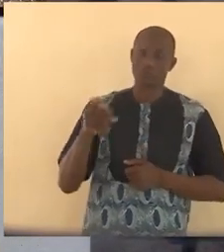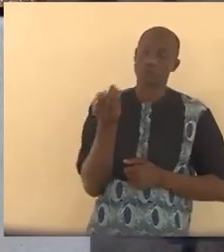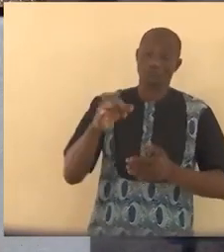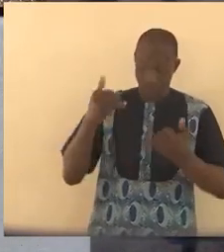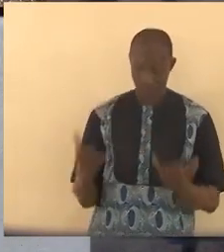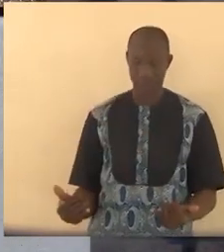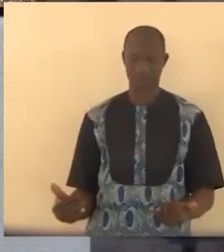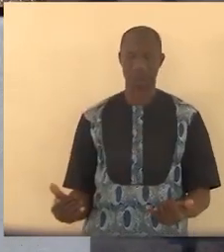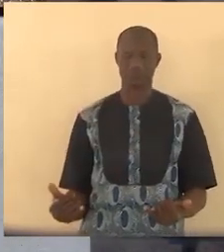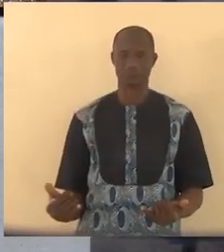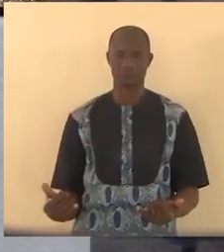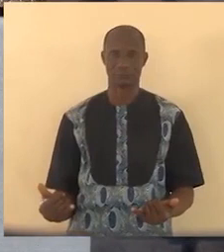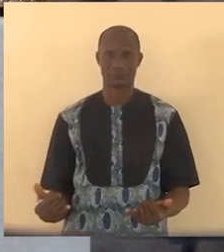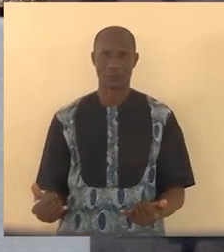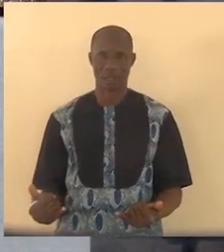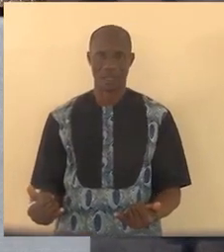of the present.